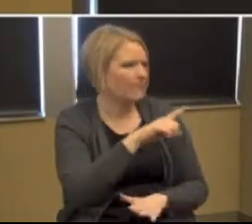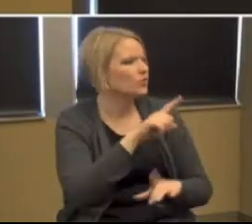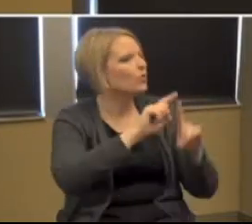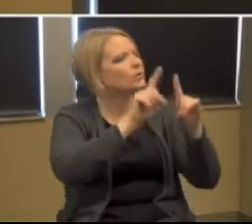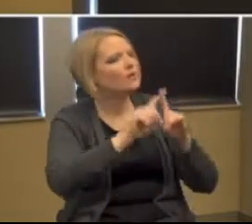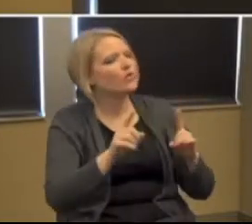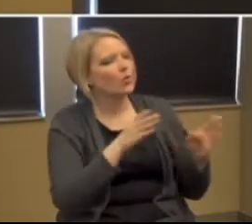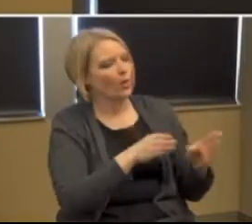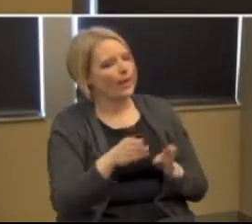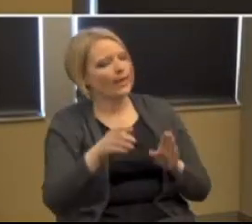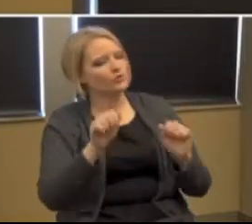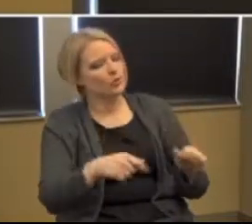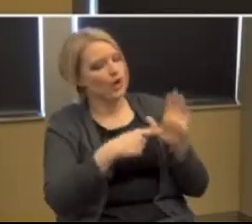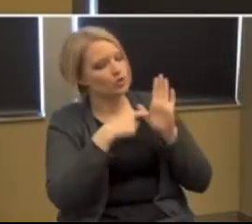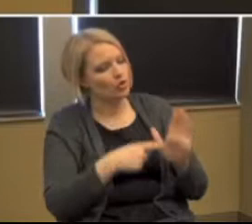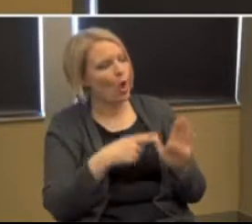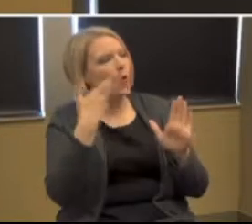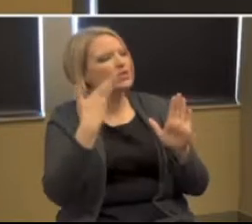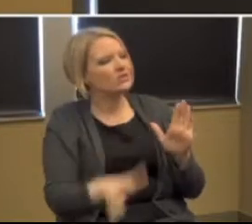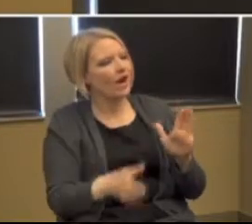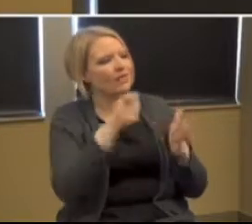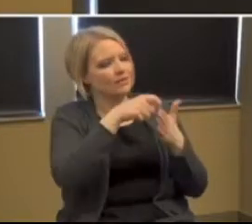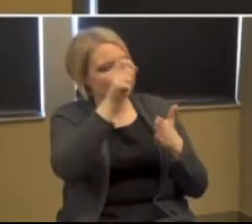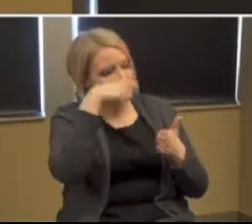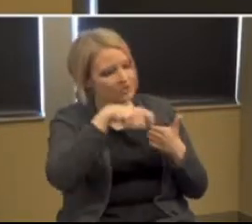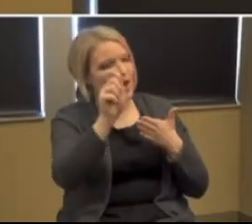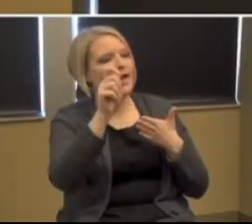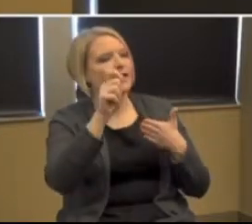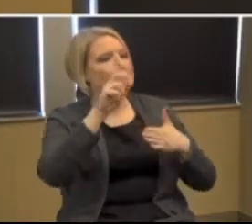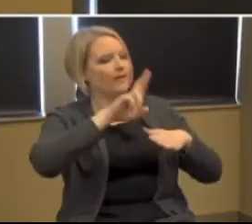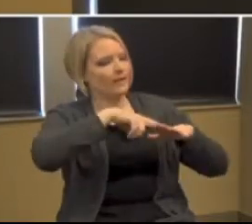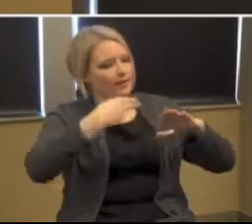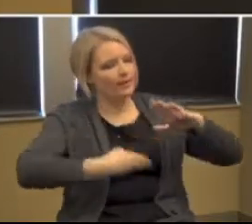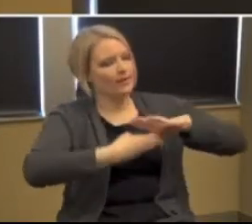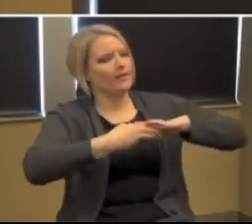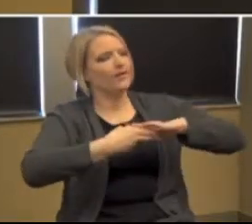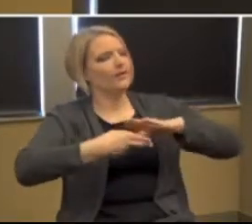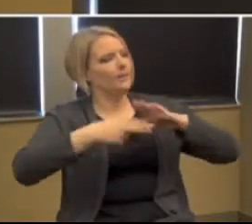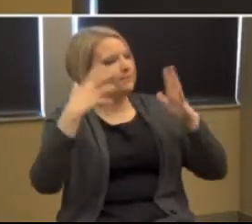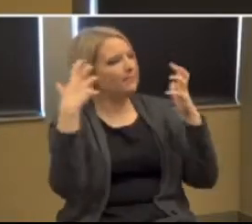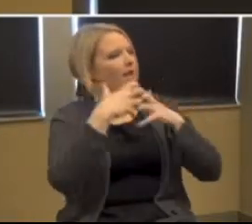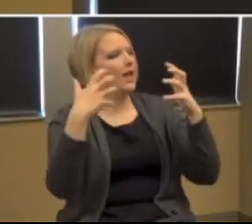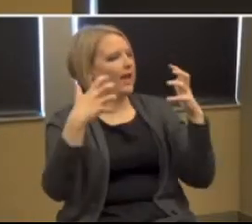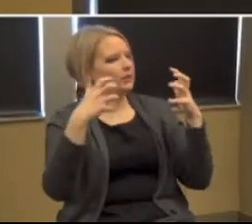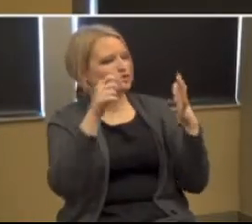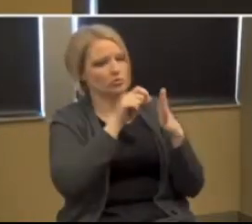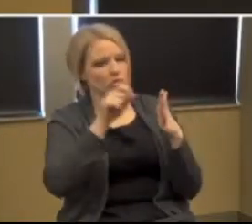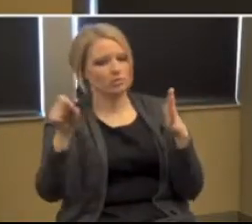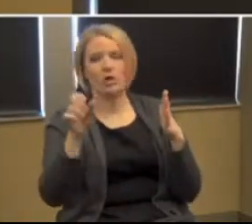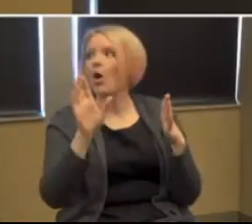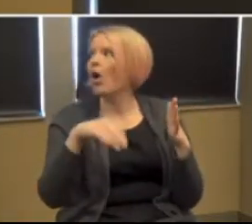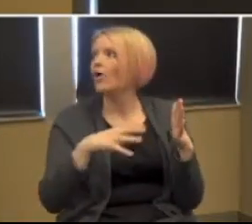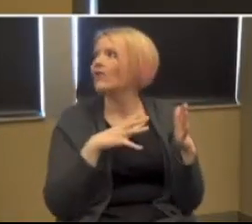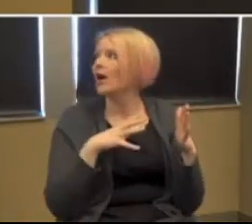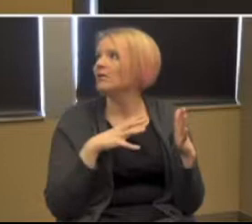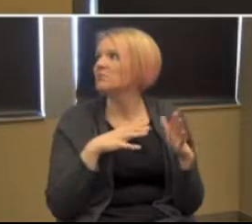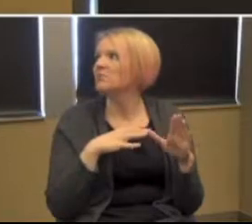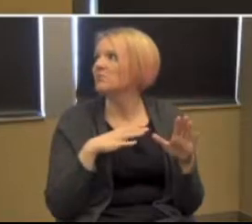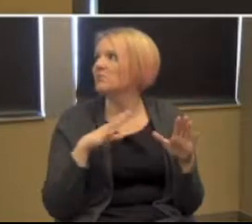Lots of different ways that you can use to cross off activities. Here's one where they would match. Sorry, I went No, too you're fast. fine. No, it's